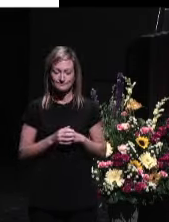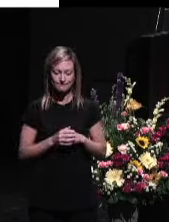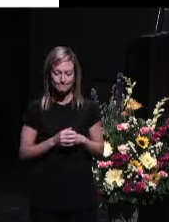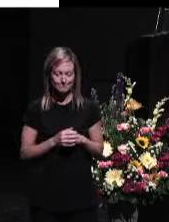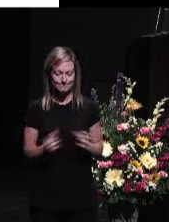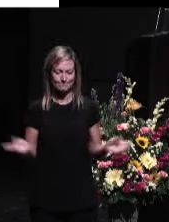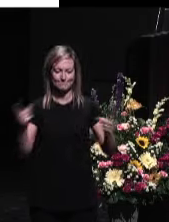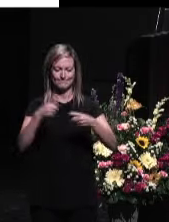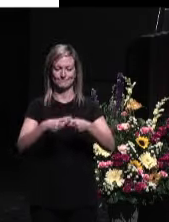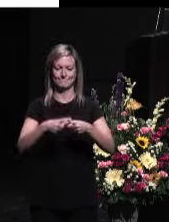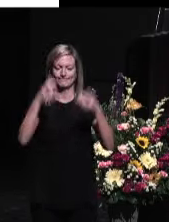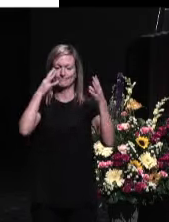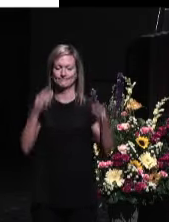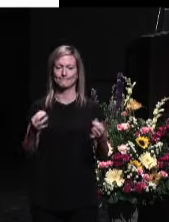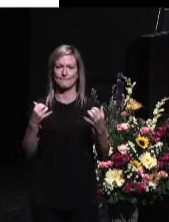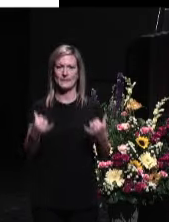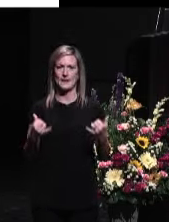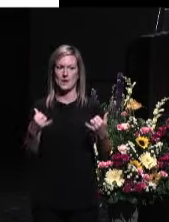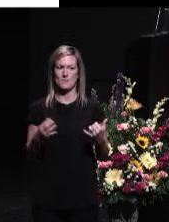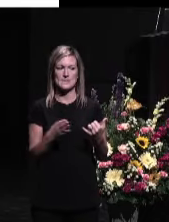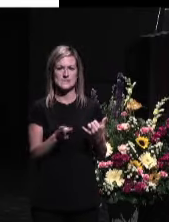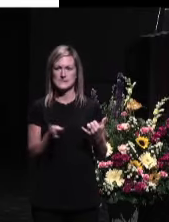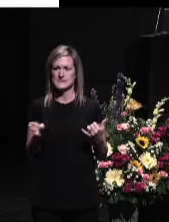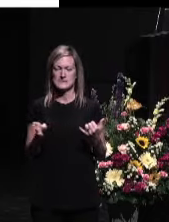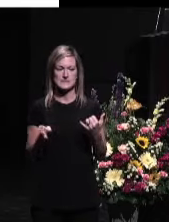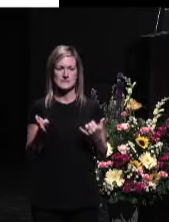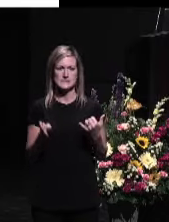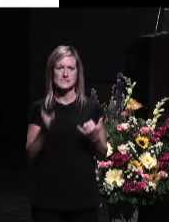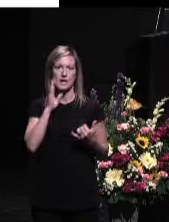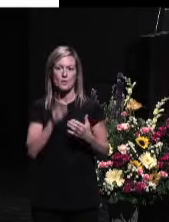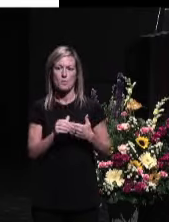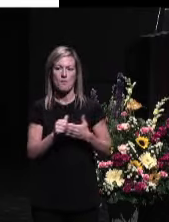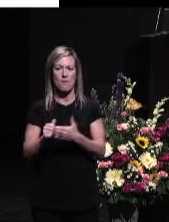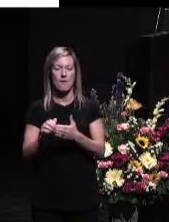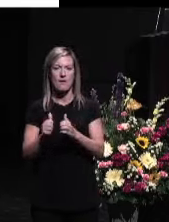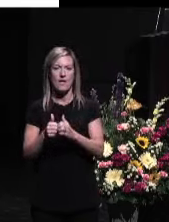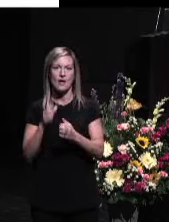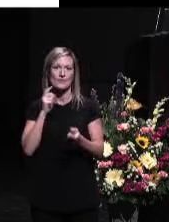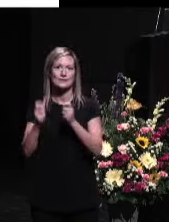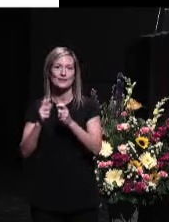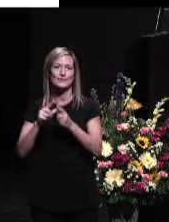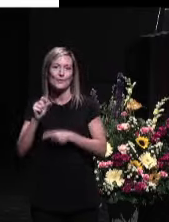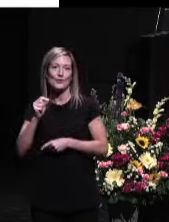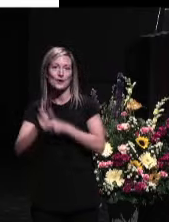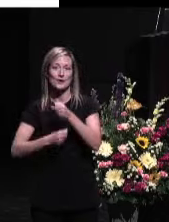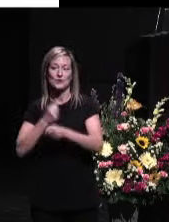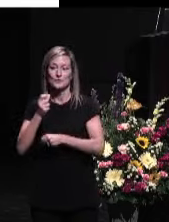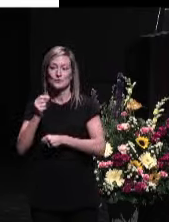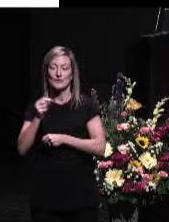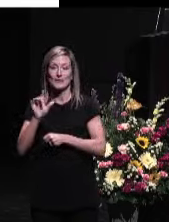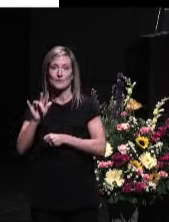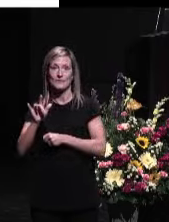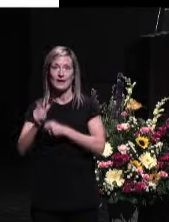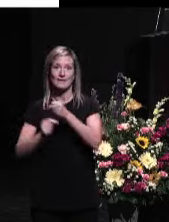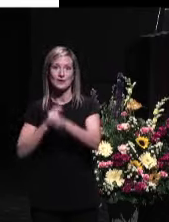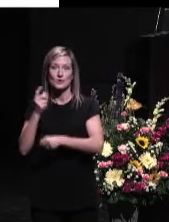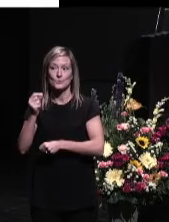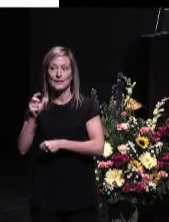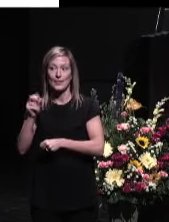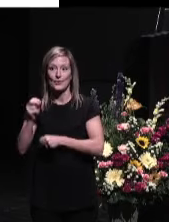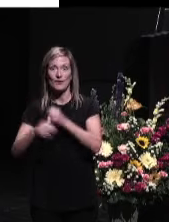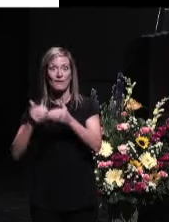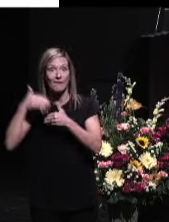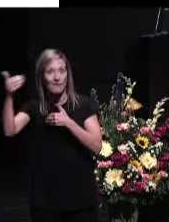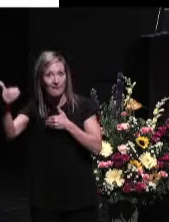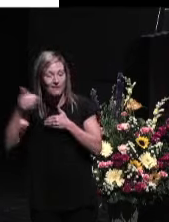The decisions that we make today will set our course for 2025, 2030, and beyond. Just like what we decided or